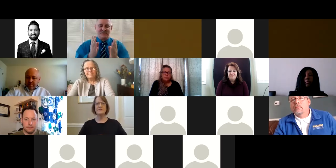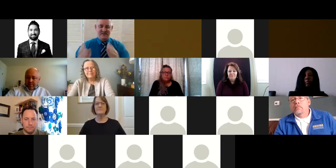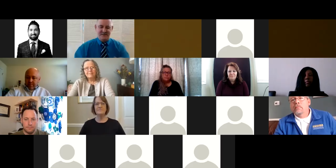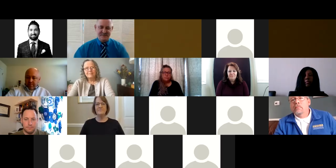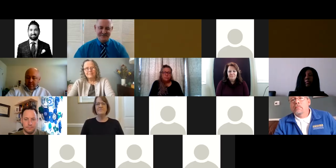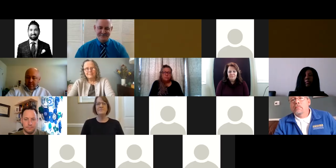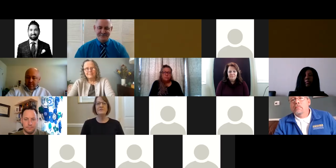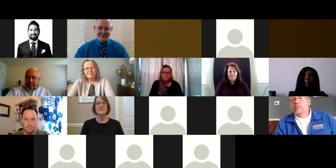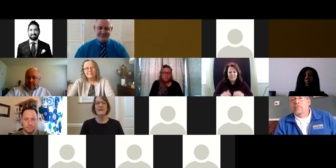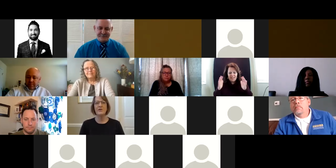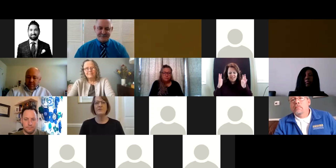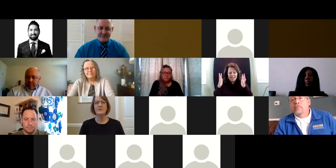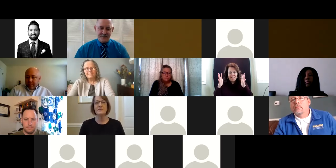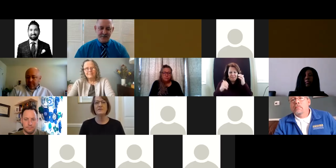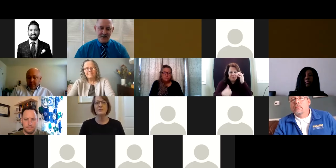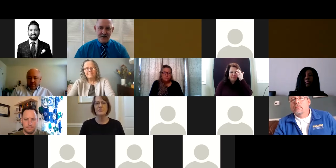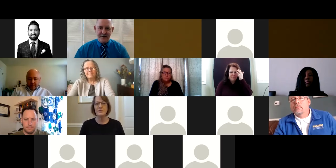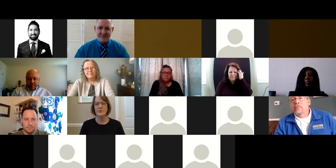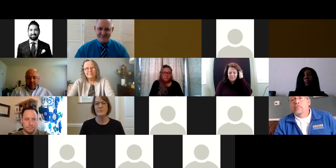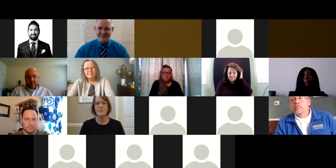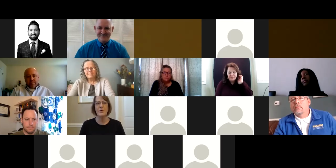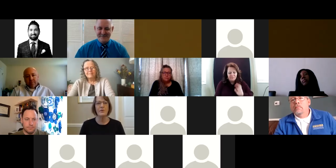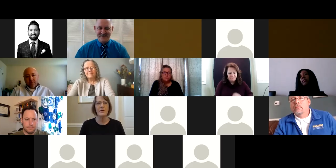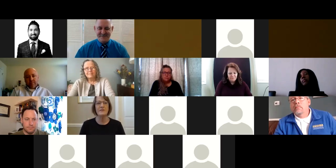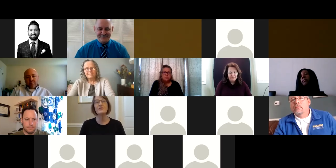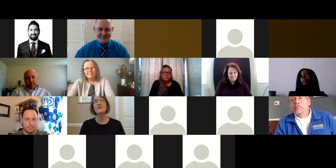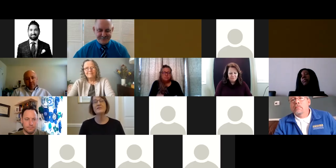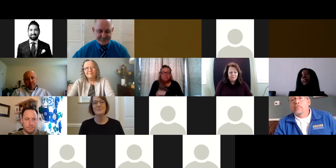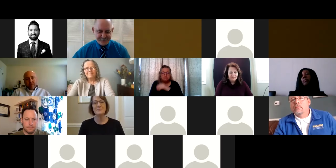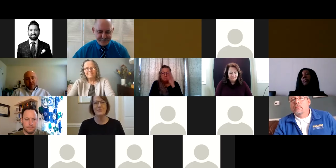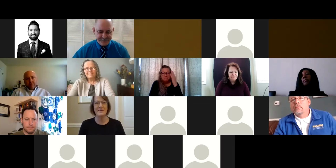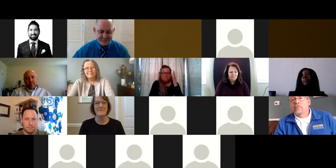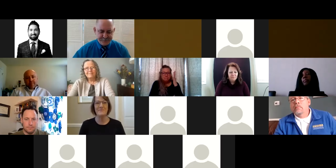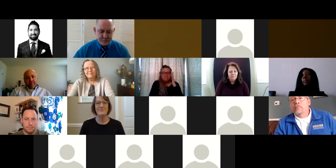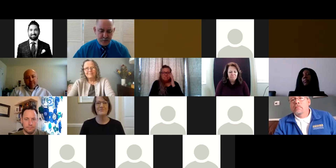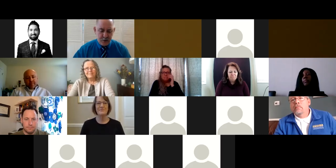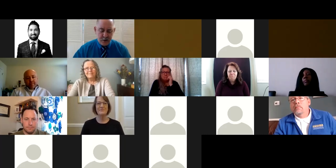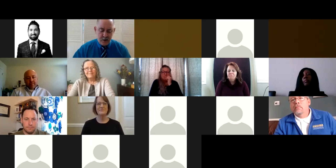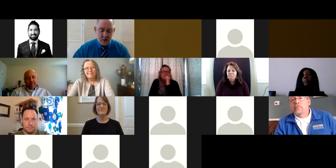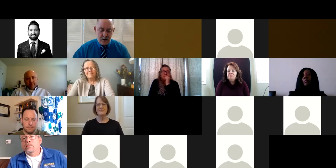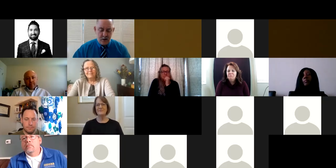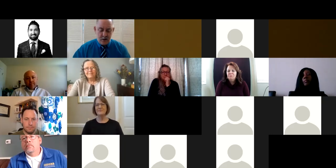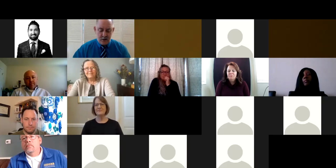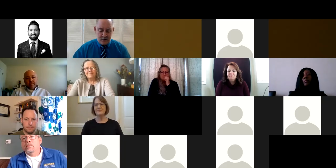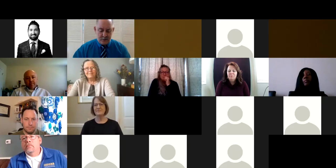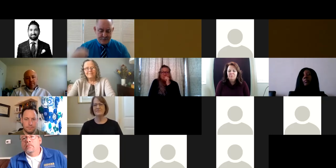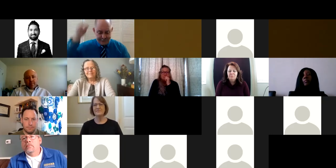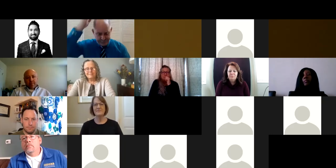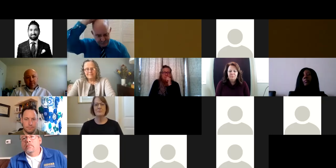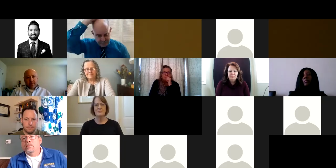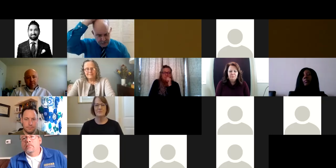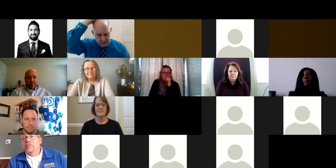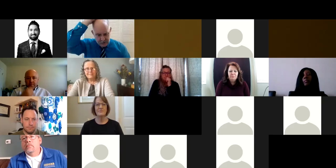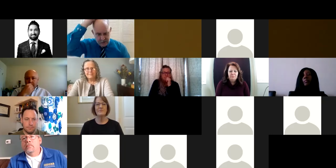person to take over the interpreter program and services program.